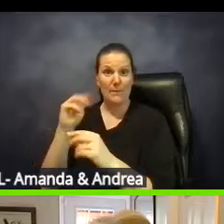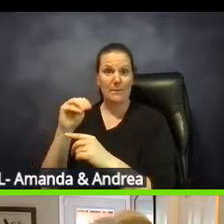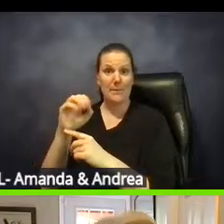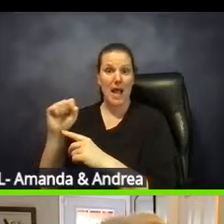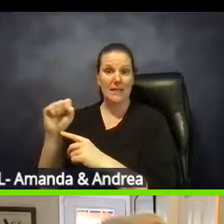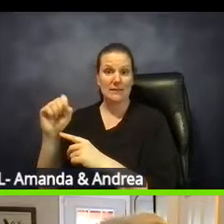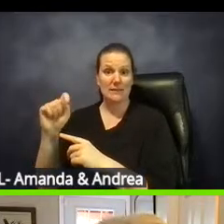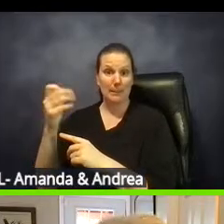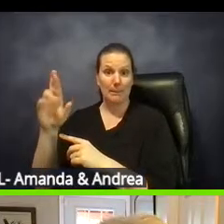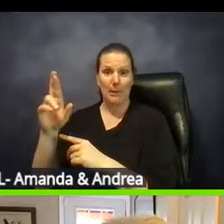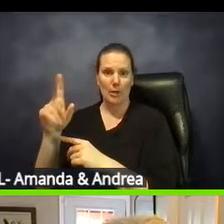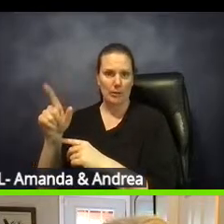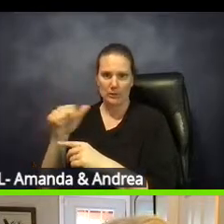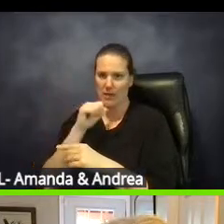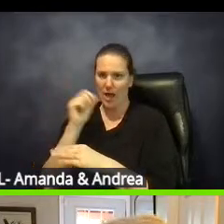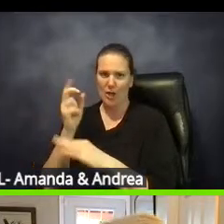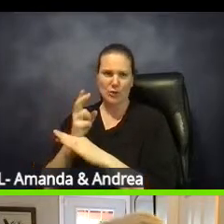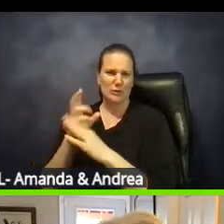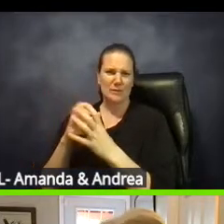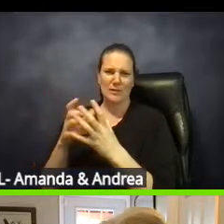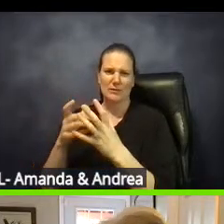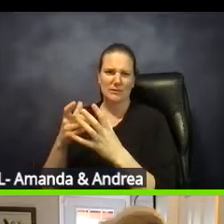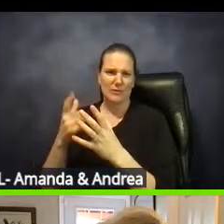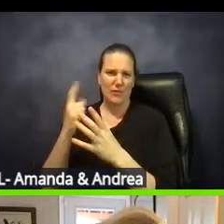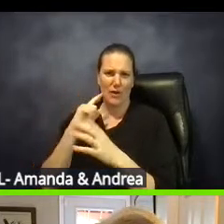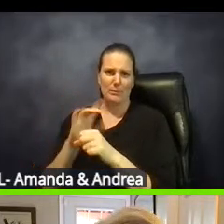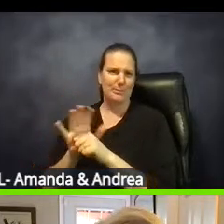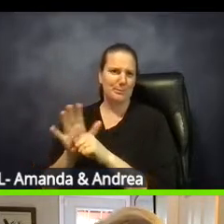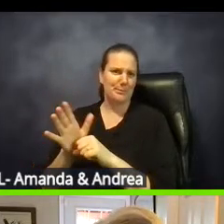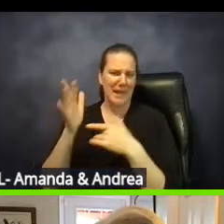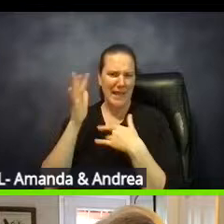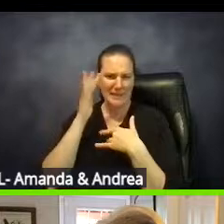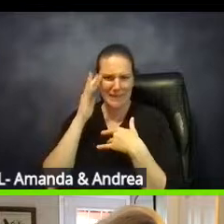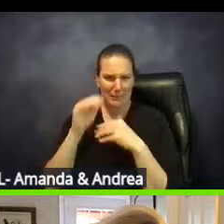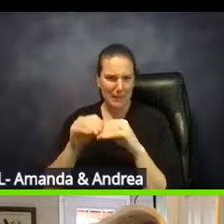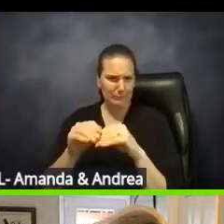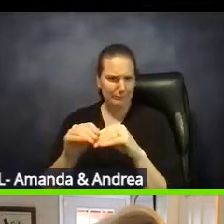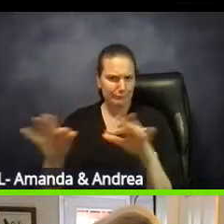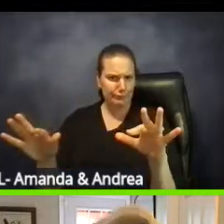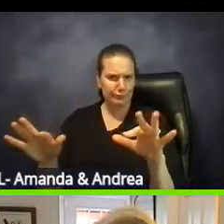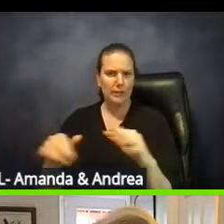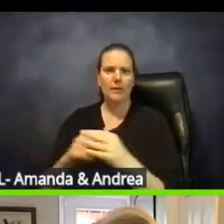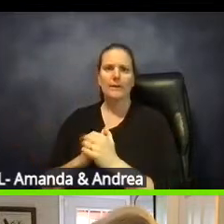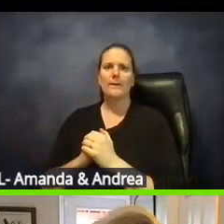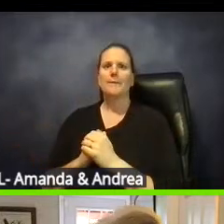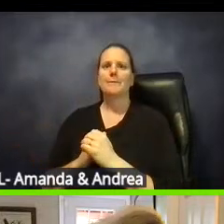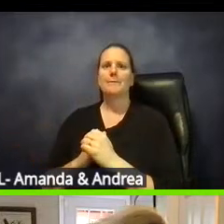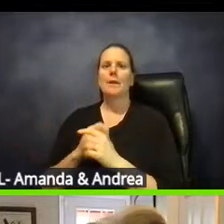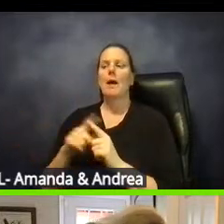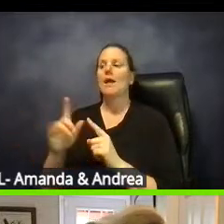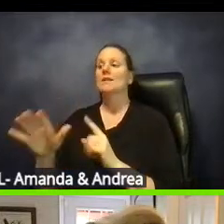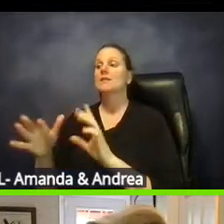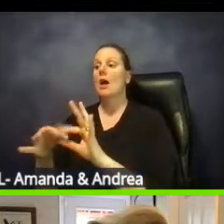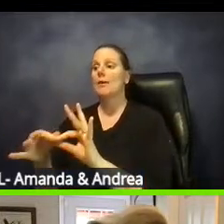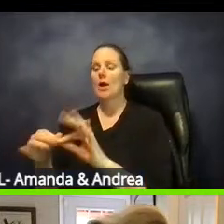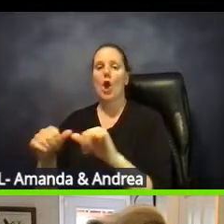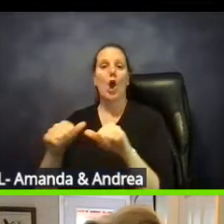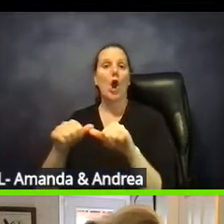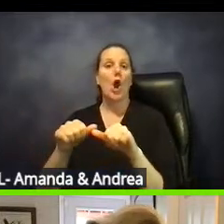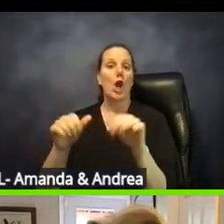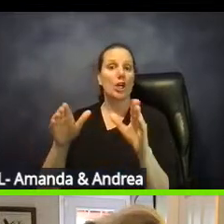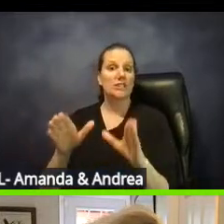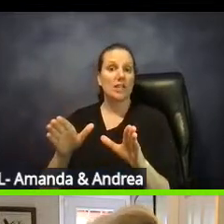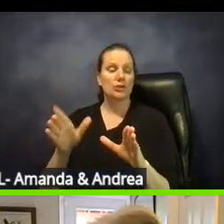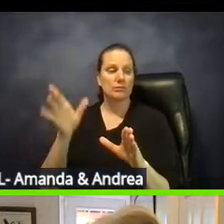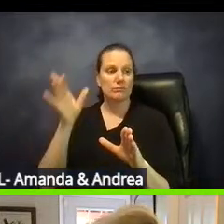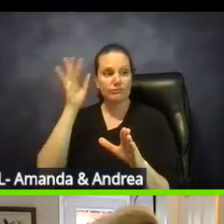because of the pandemic. But his comment is that stuck with me, is that architecture